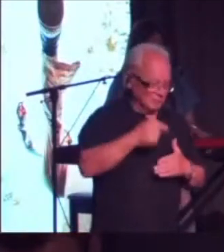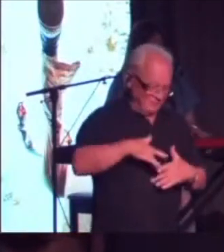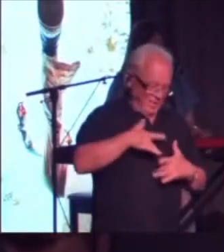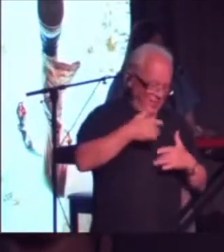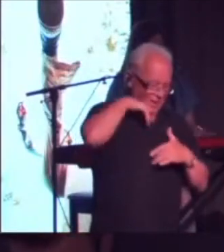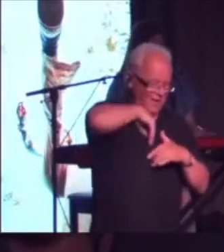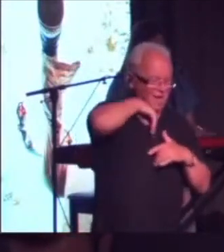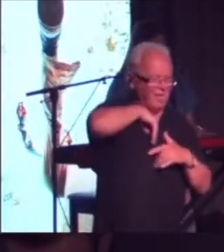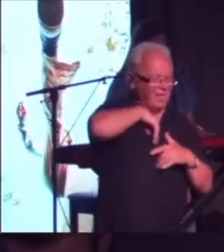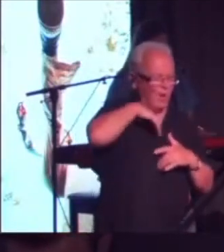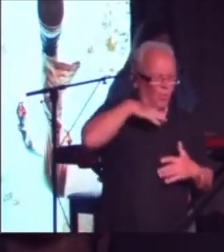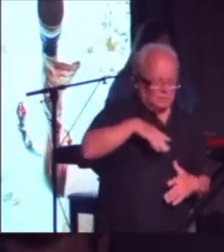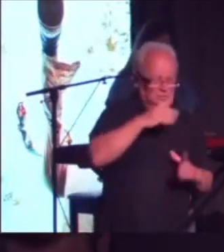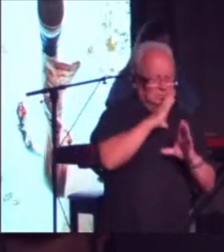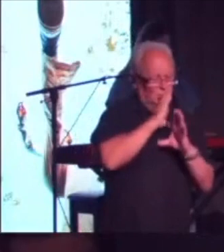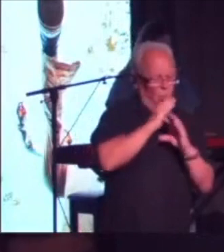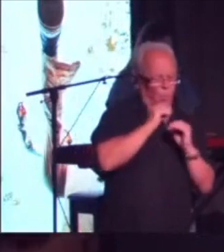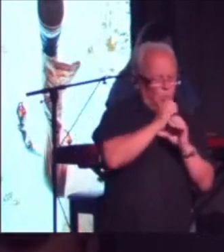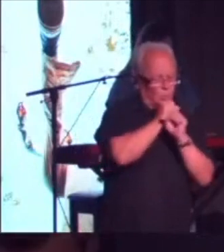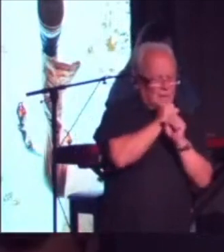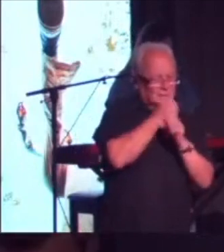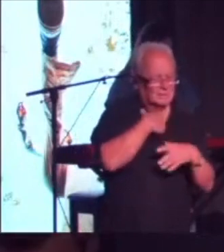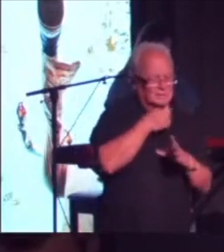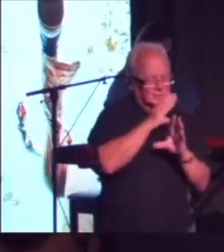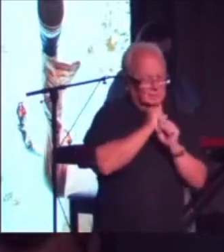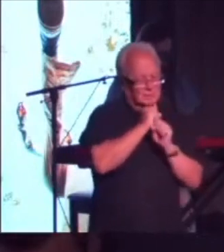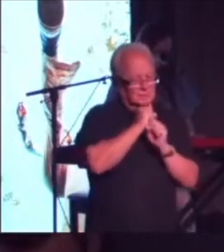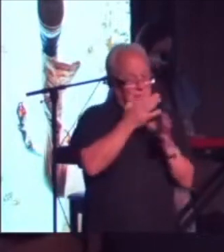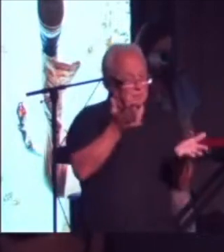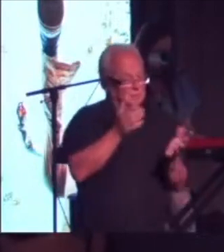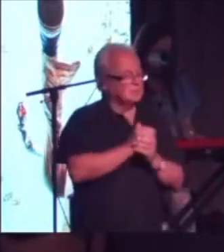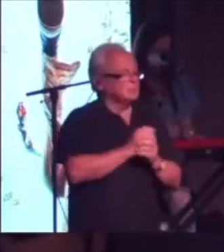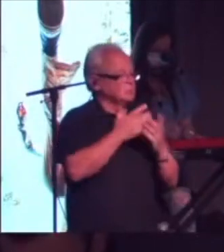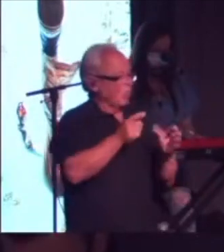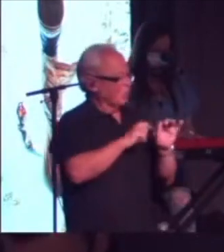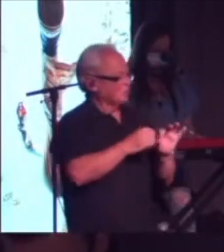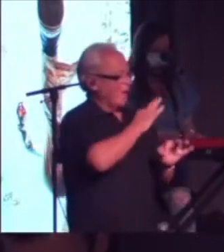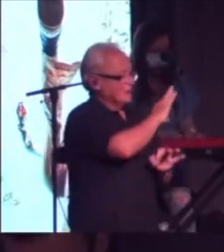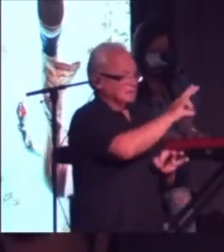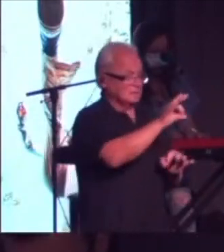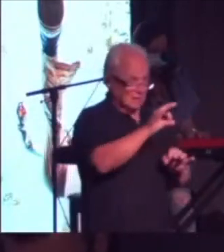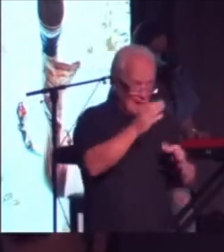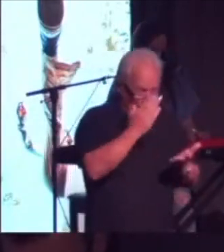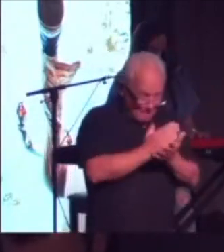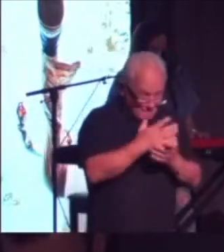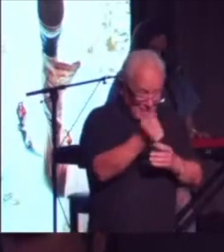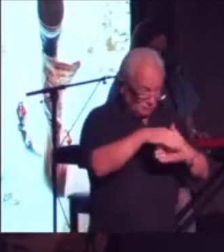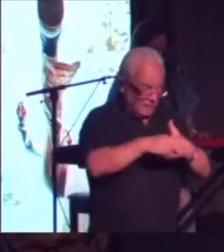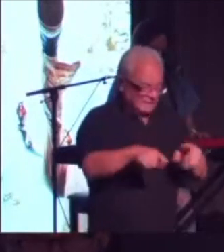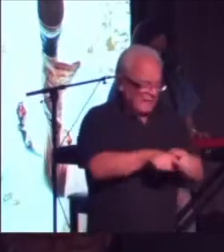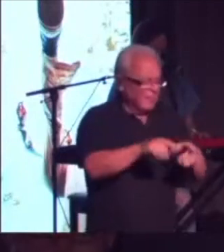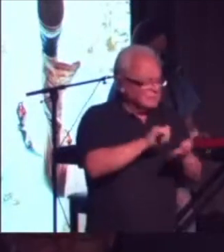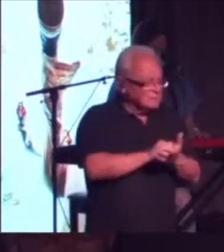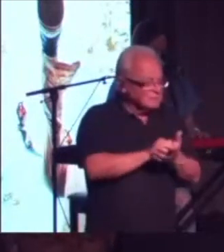what's appropriate. And so the question before us today is, do we have friends like that?